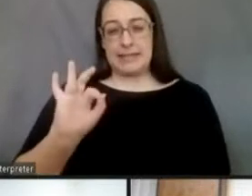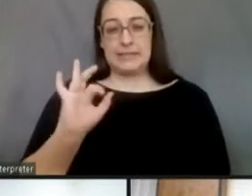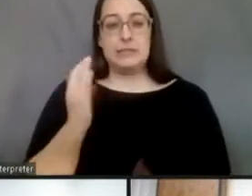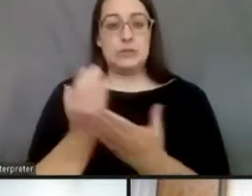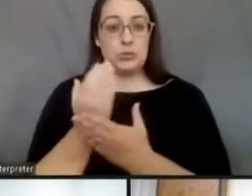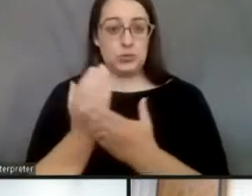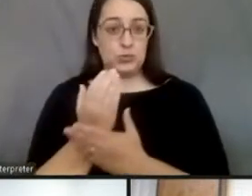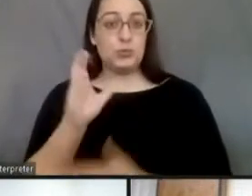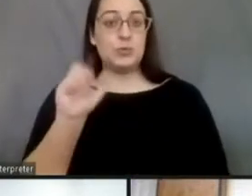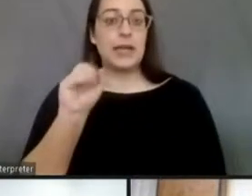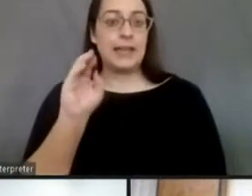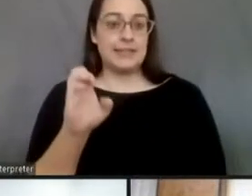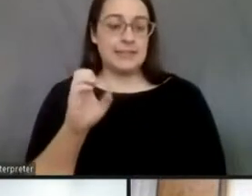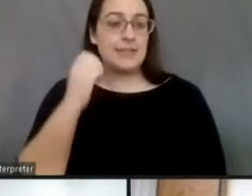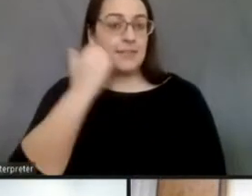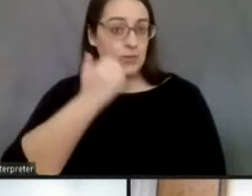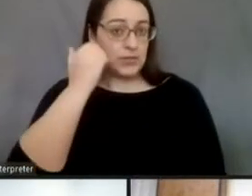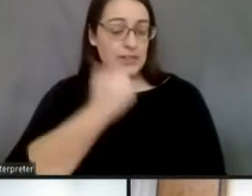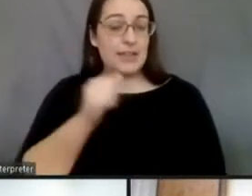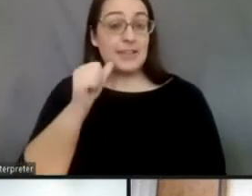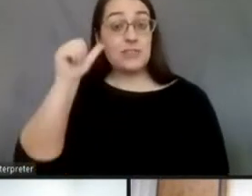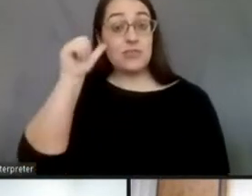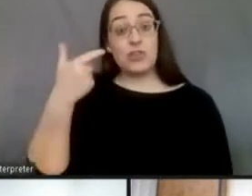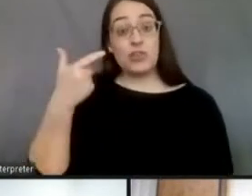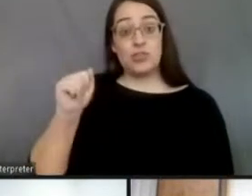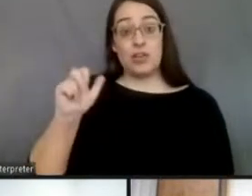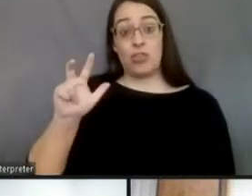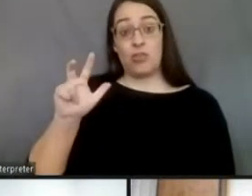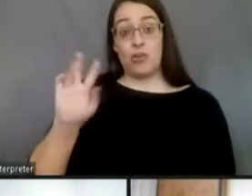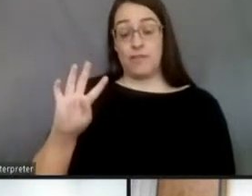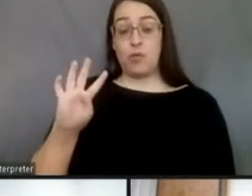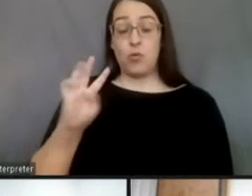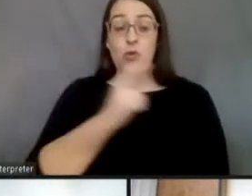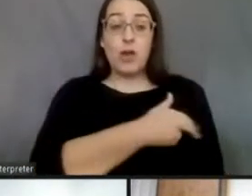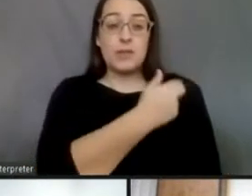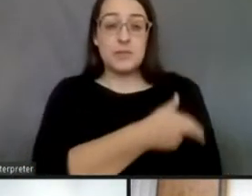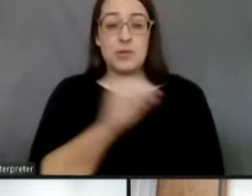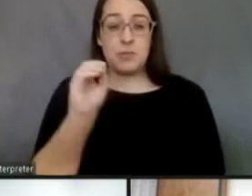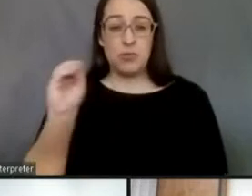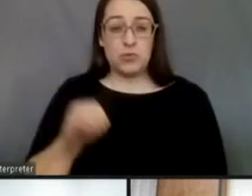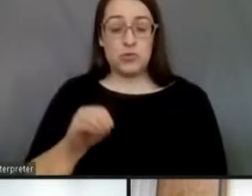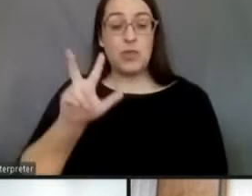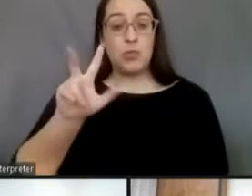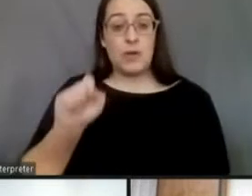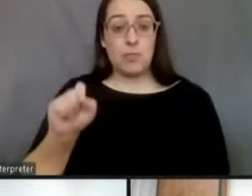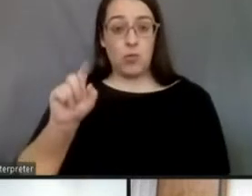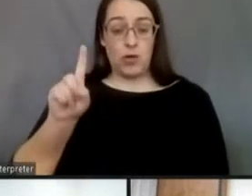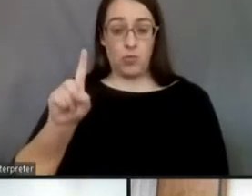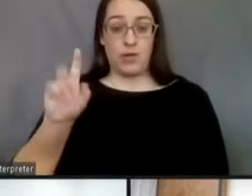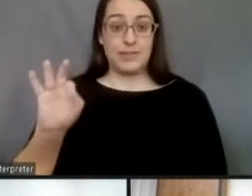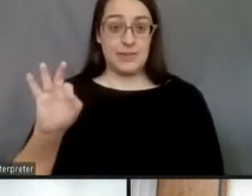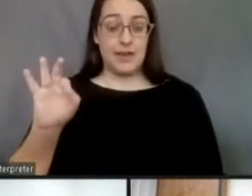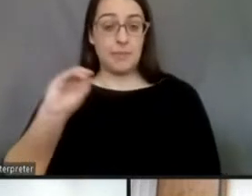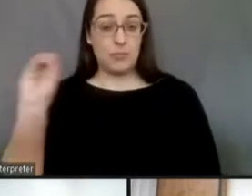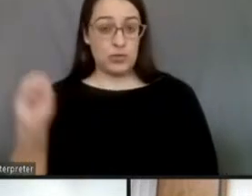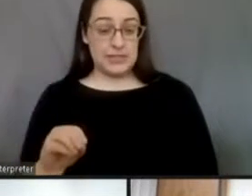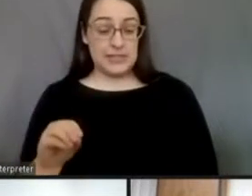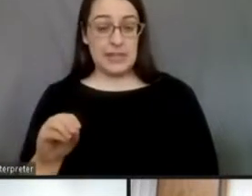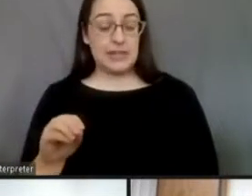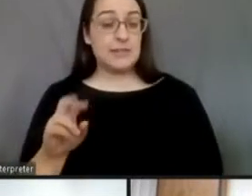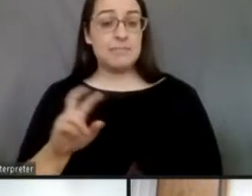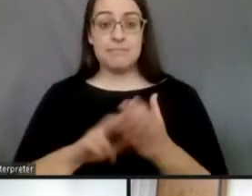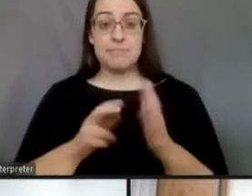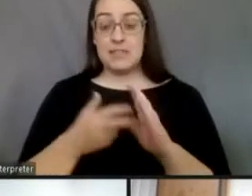day. Yesterday, our GA34's hospitalization percentage was at 3.19%, and that means that just